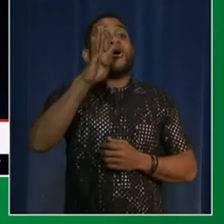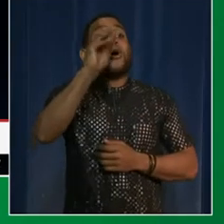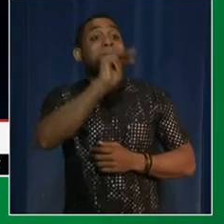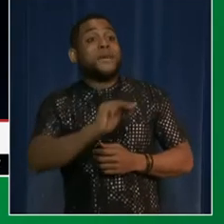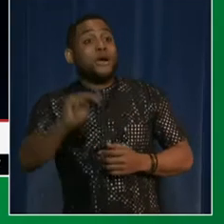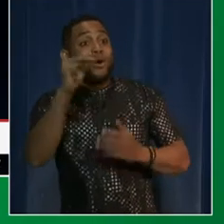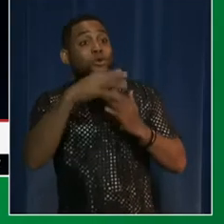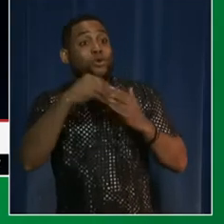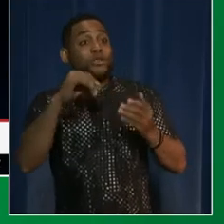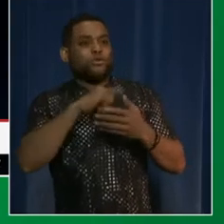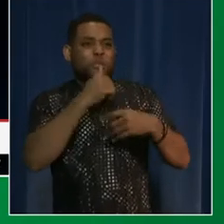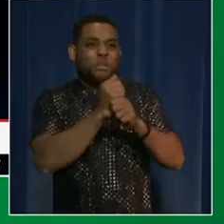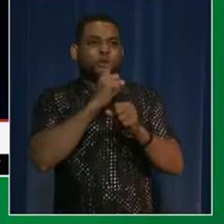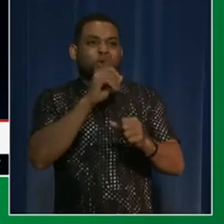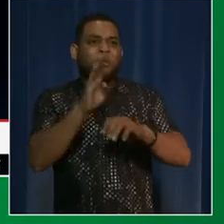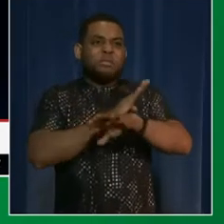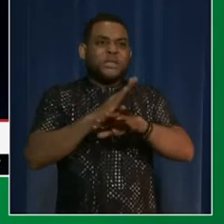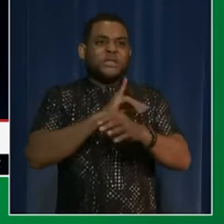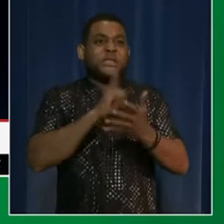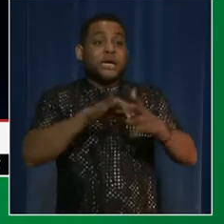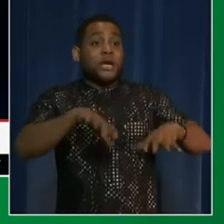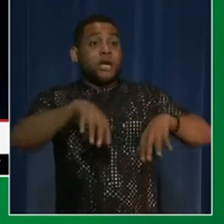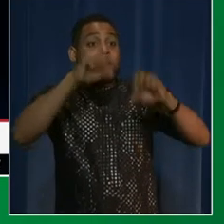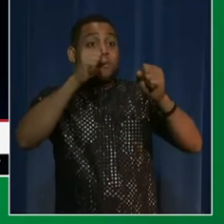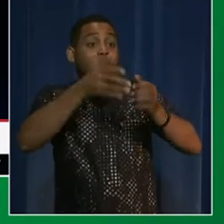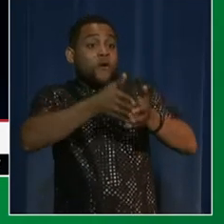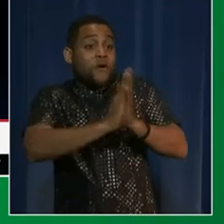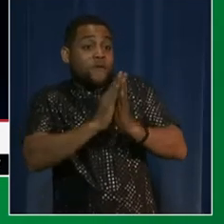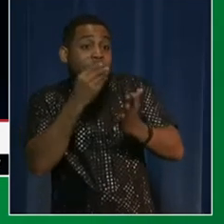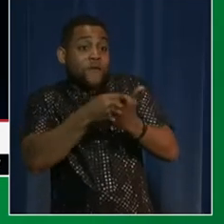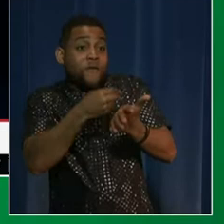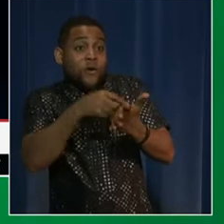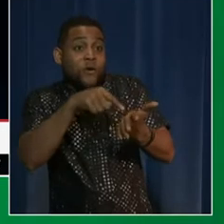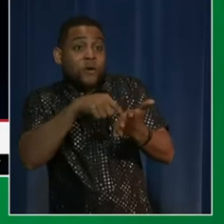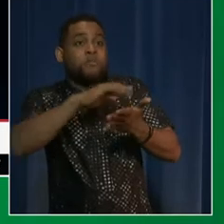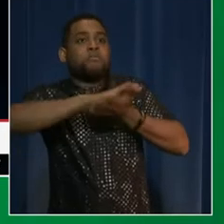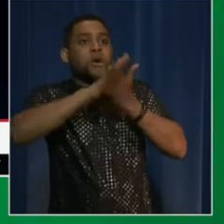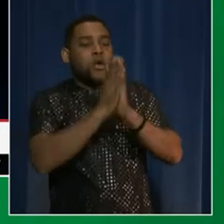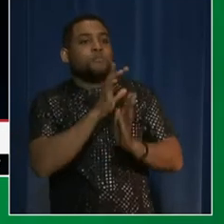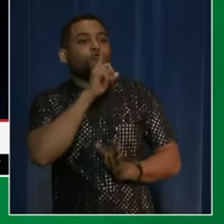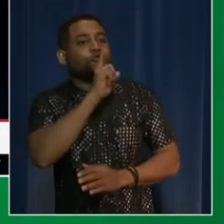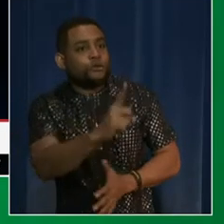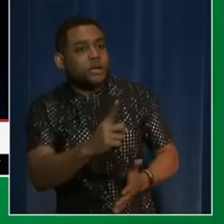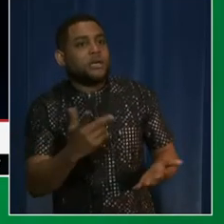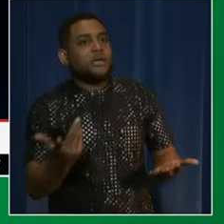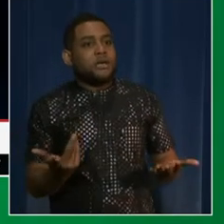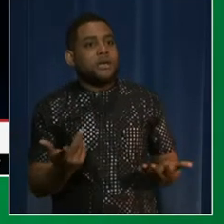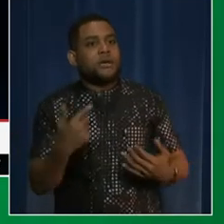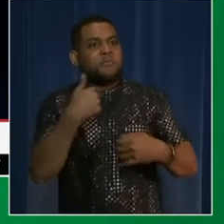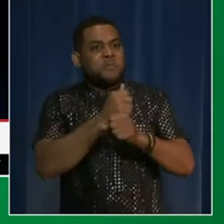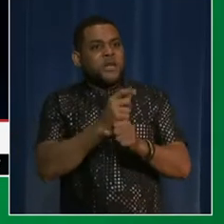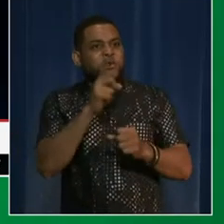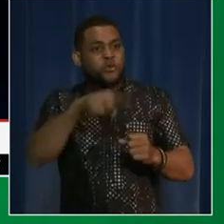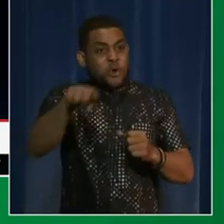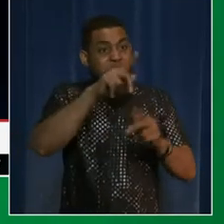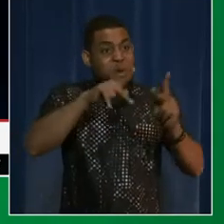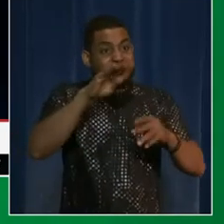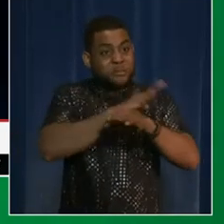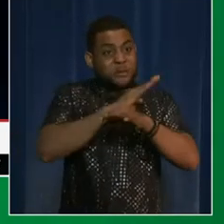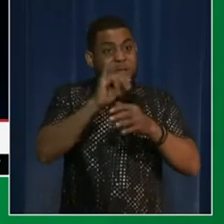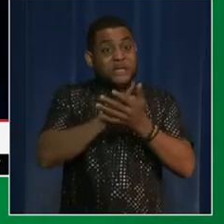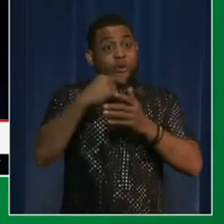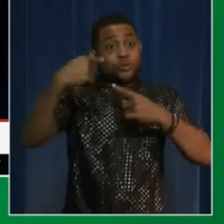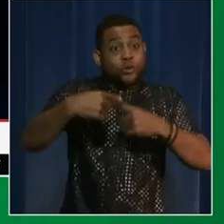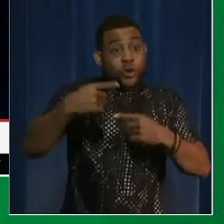Property Acquisition Fund a reality for socially disadvantaged business owners to stay and grow their businesses in the